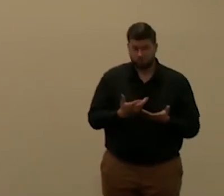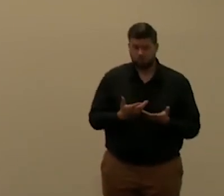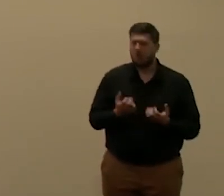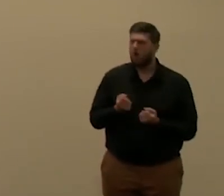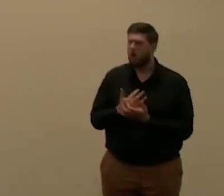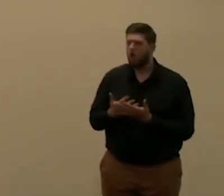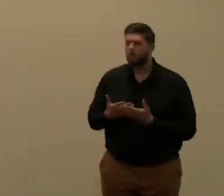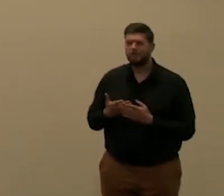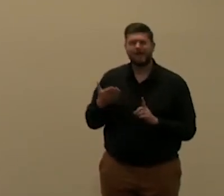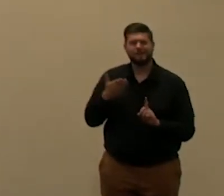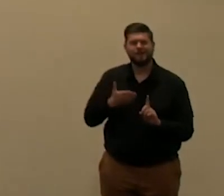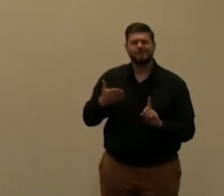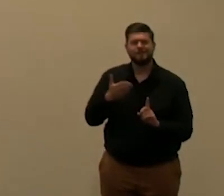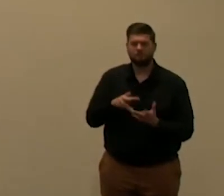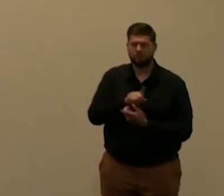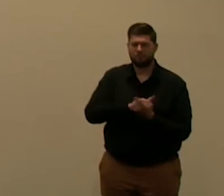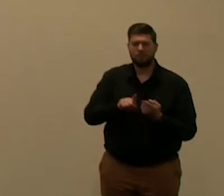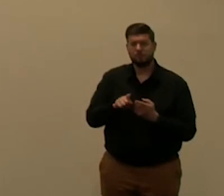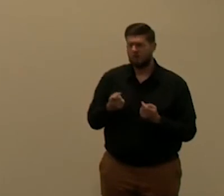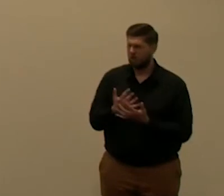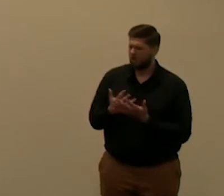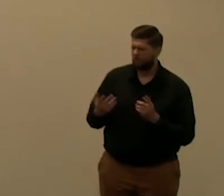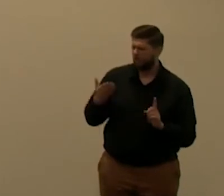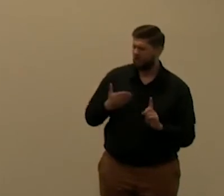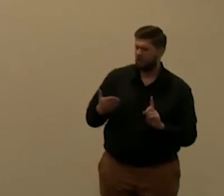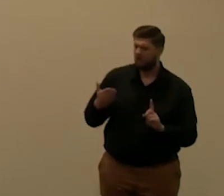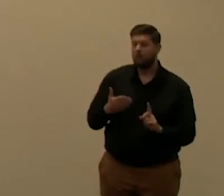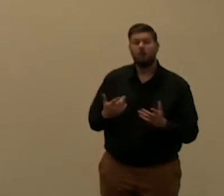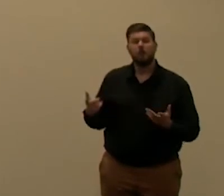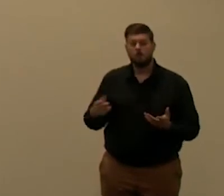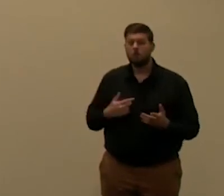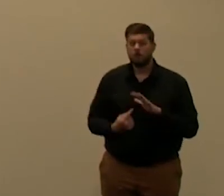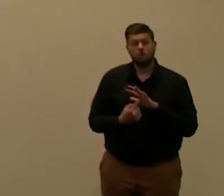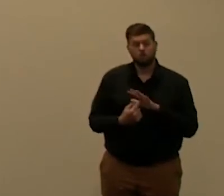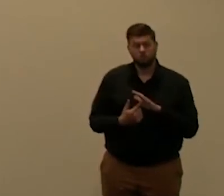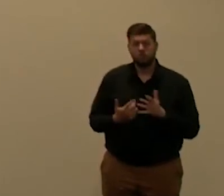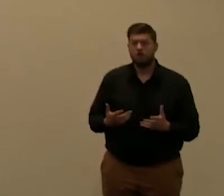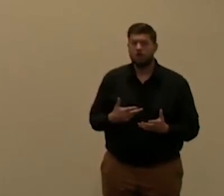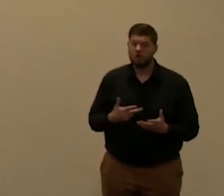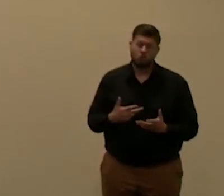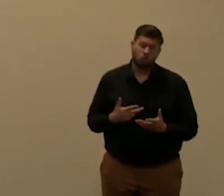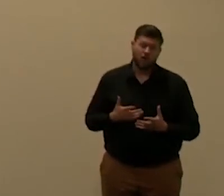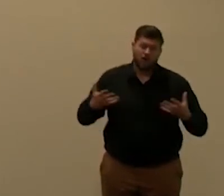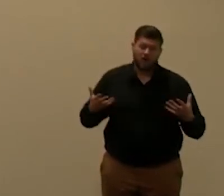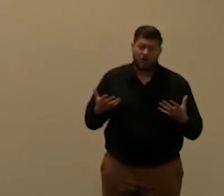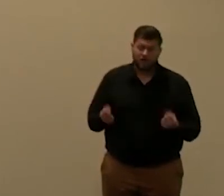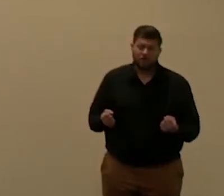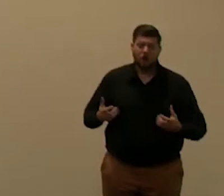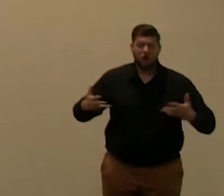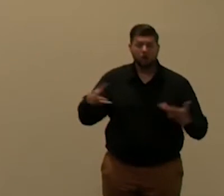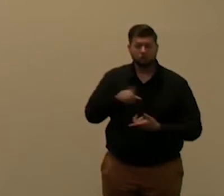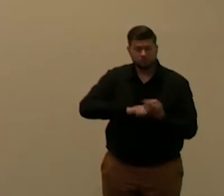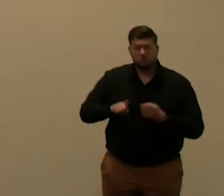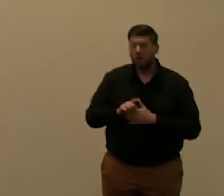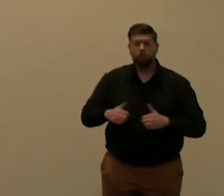in a meeting. So this is important because it's not always bad to have a large meeting, but if you have a lot of people